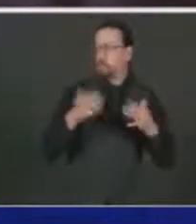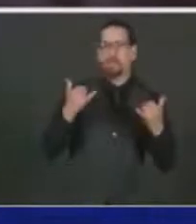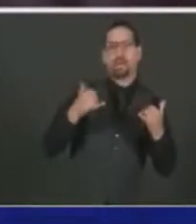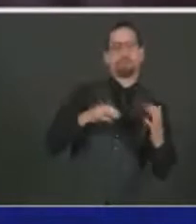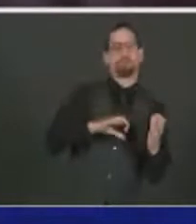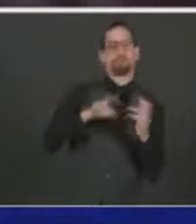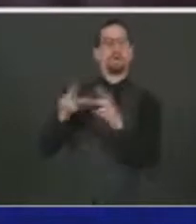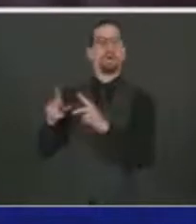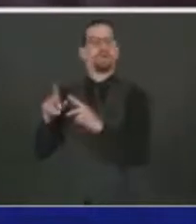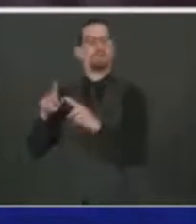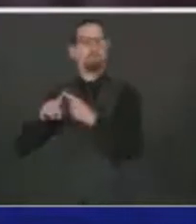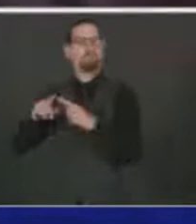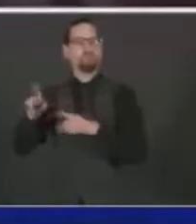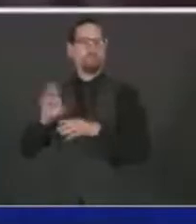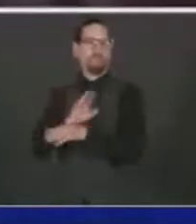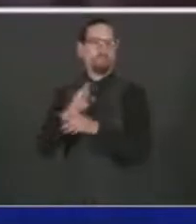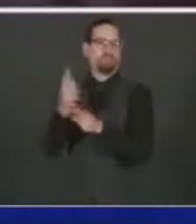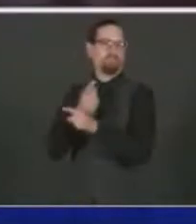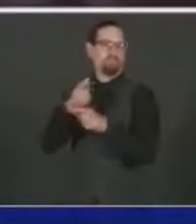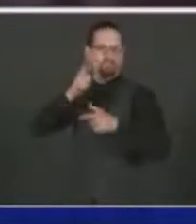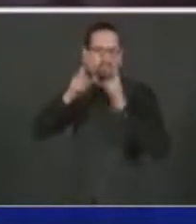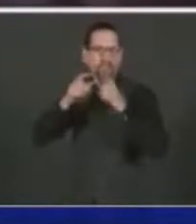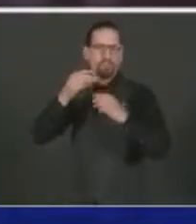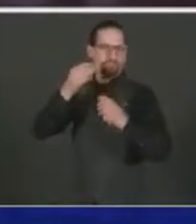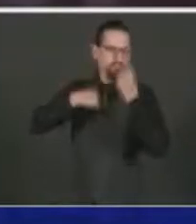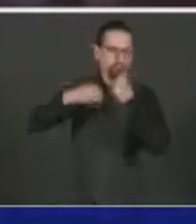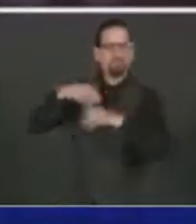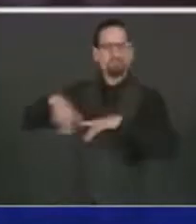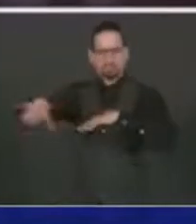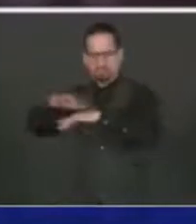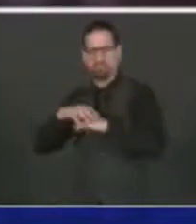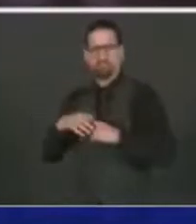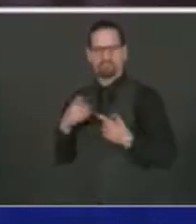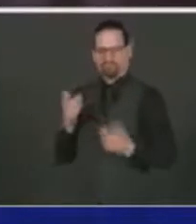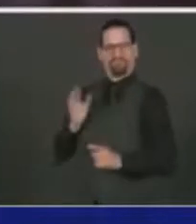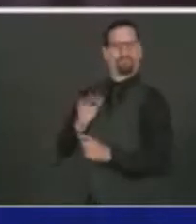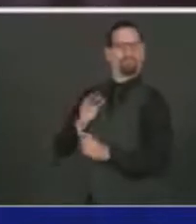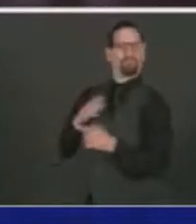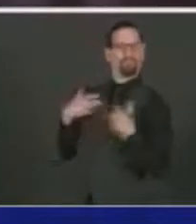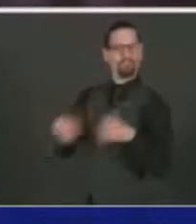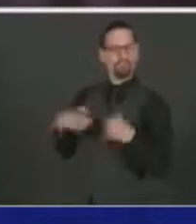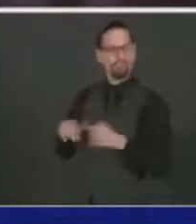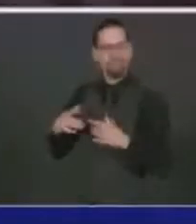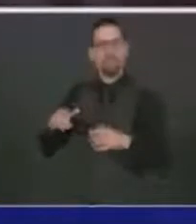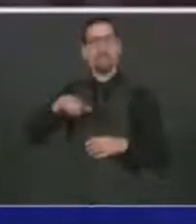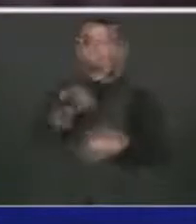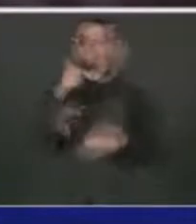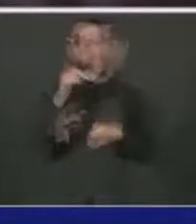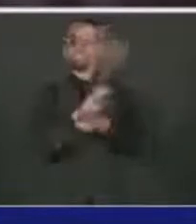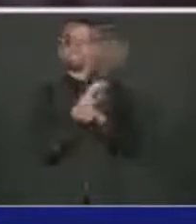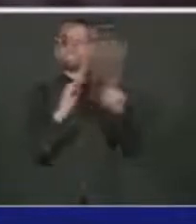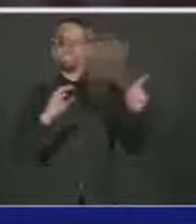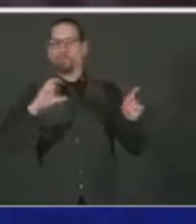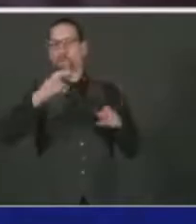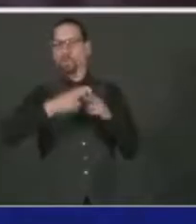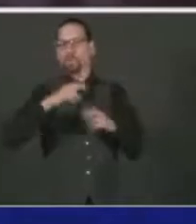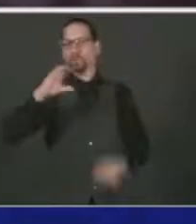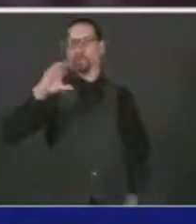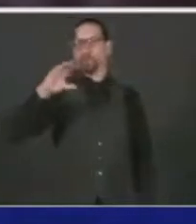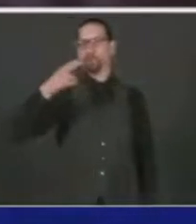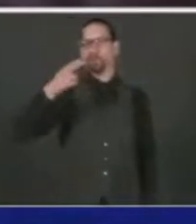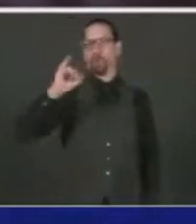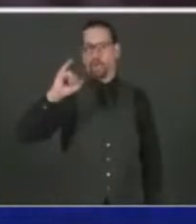Kitchen, best kimchi around. If you haven't had it, you ought to try it. They sell it in